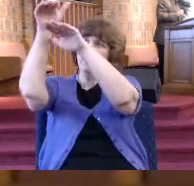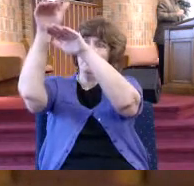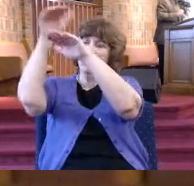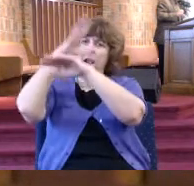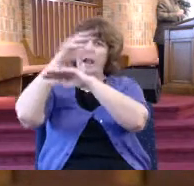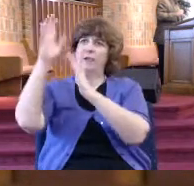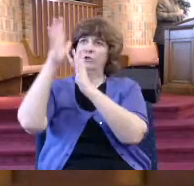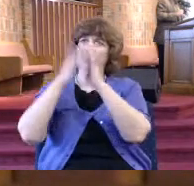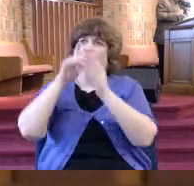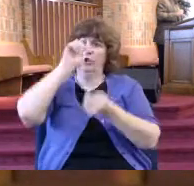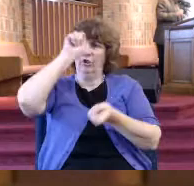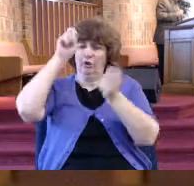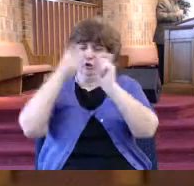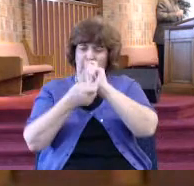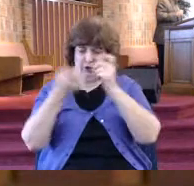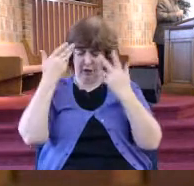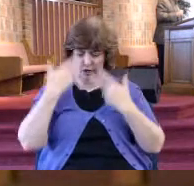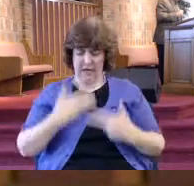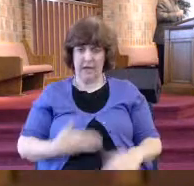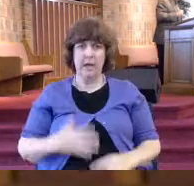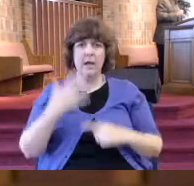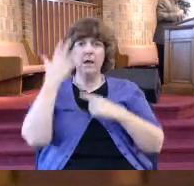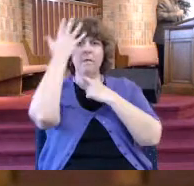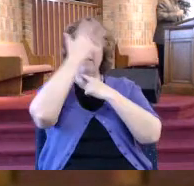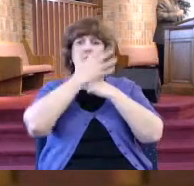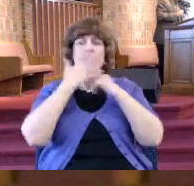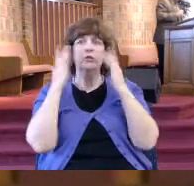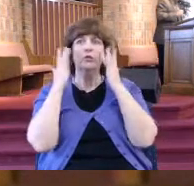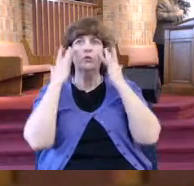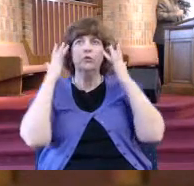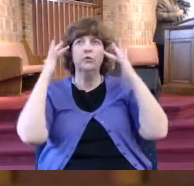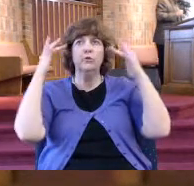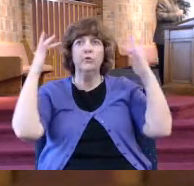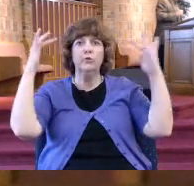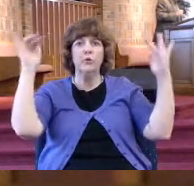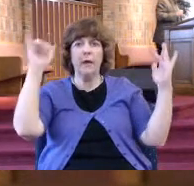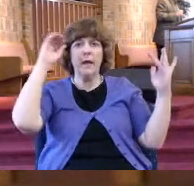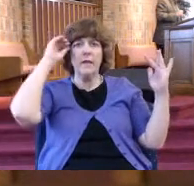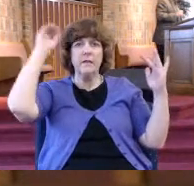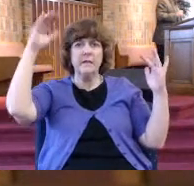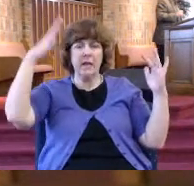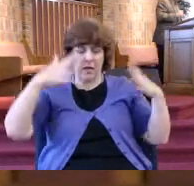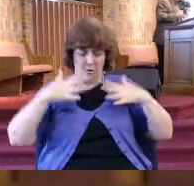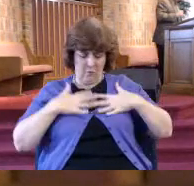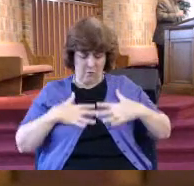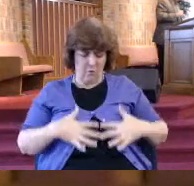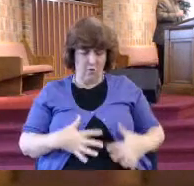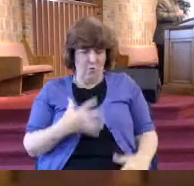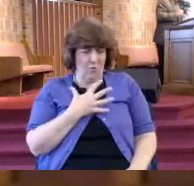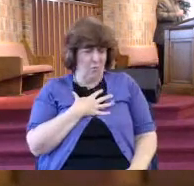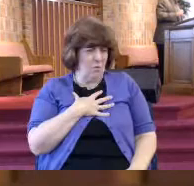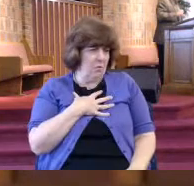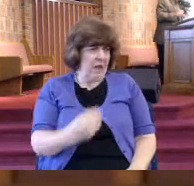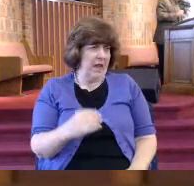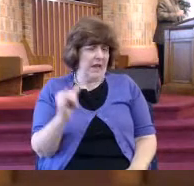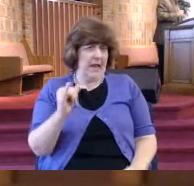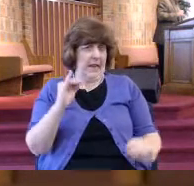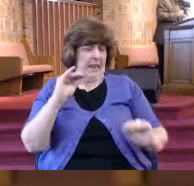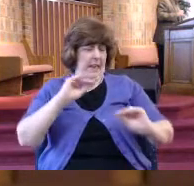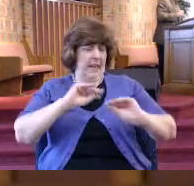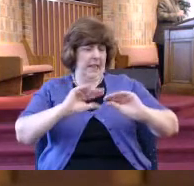them. His face shone like the sun, and His clothes became as white as the light. And